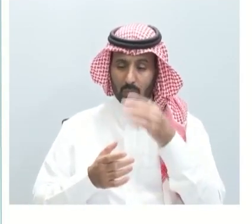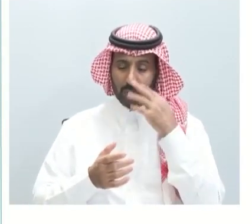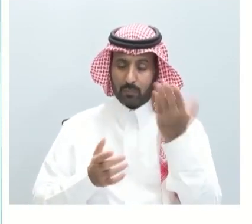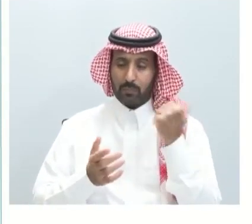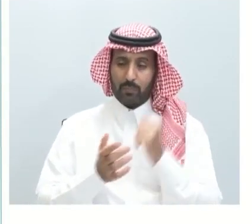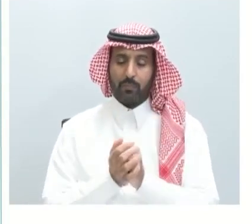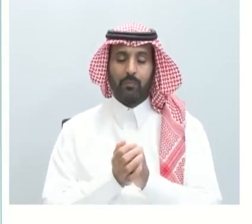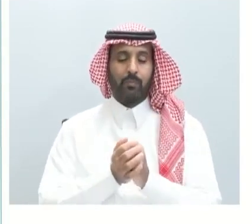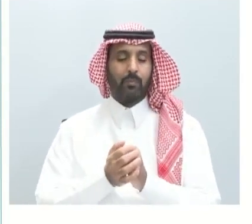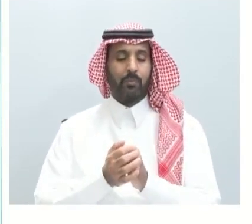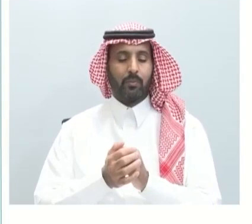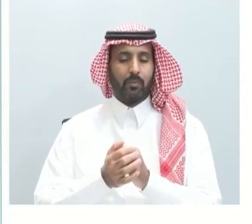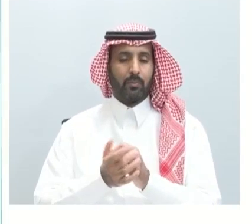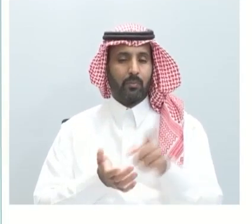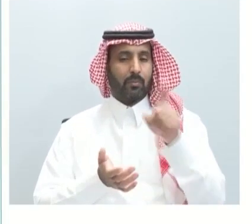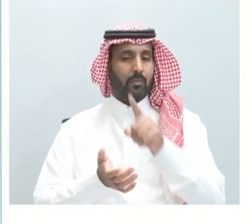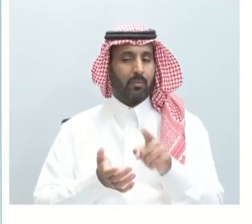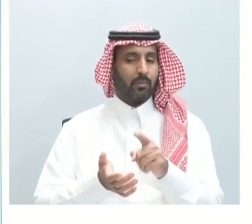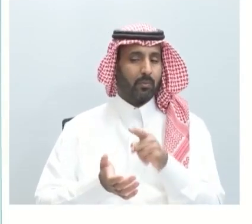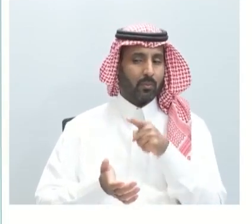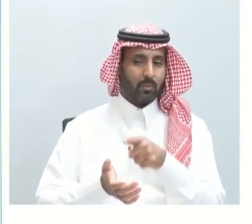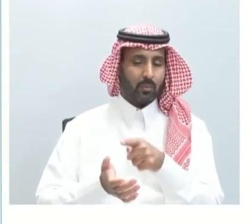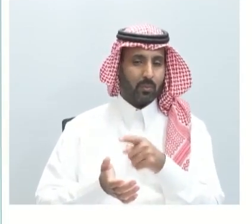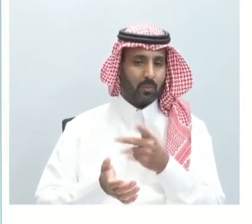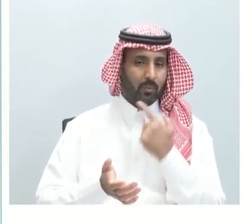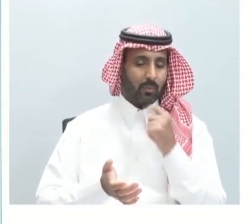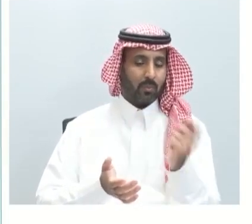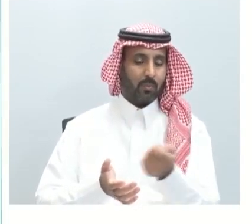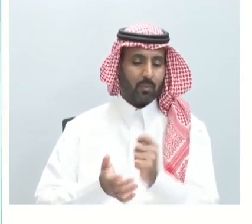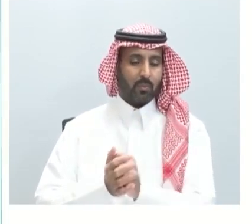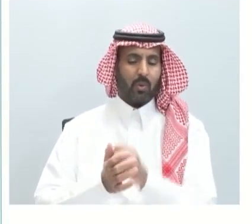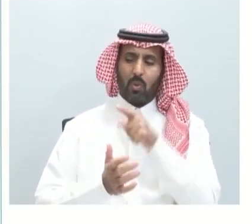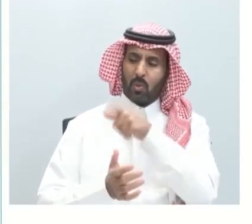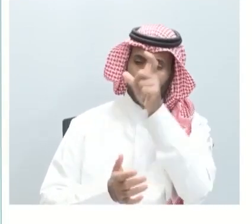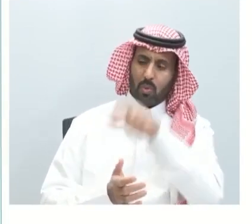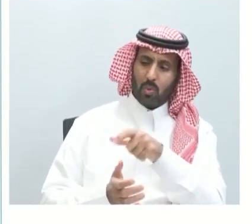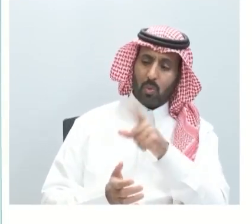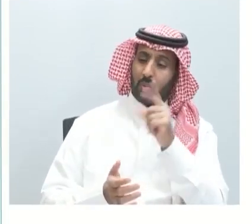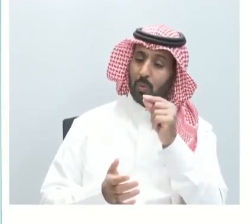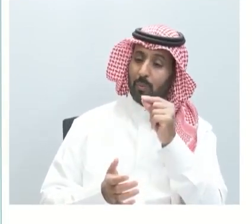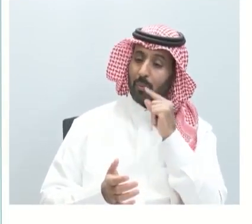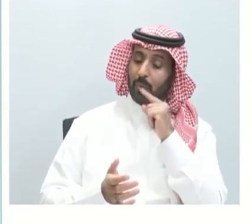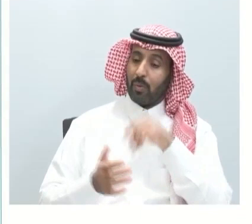you can say, as a question here, that's what we'll be writing. Who is the best